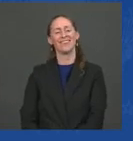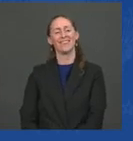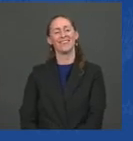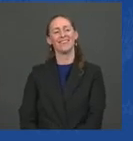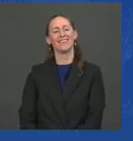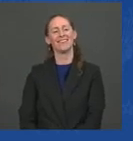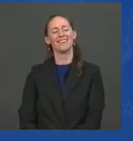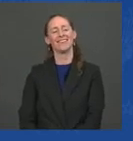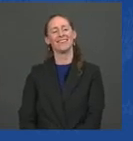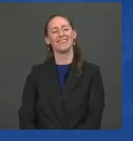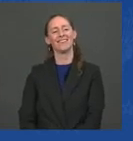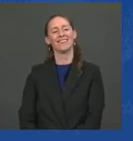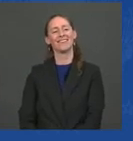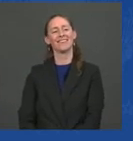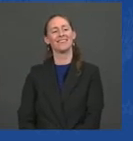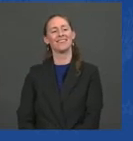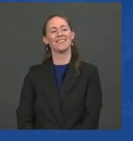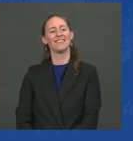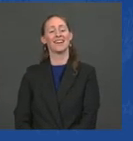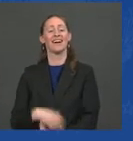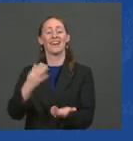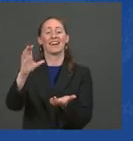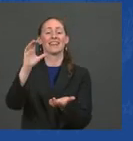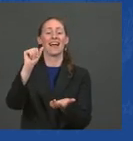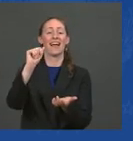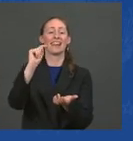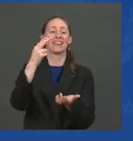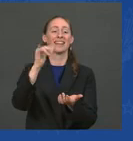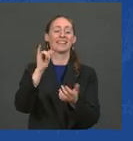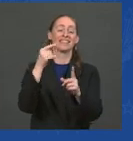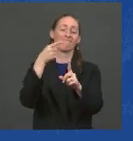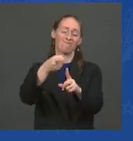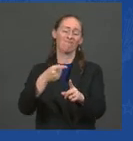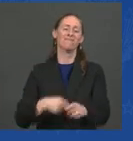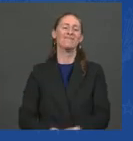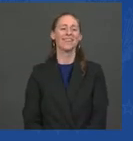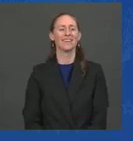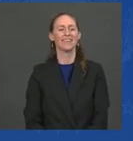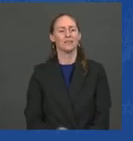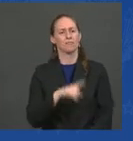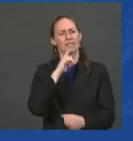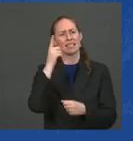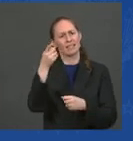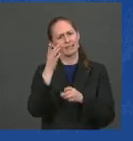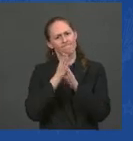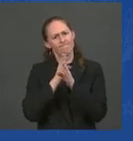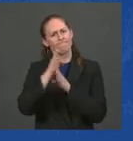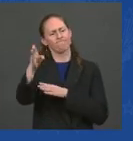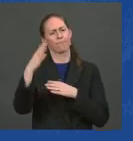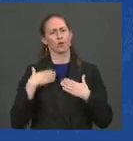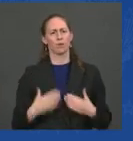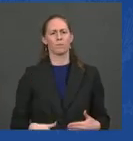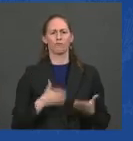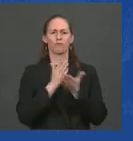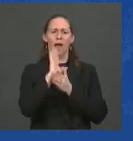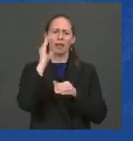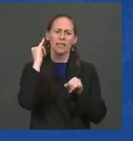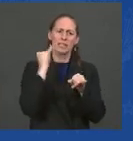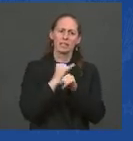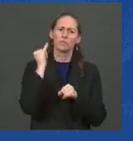And Kathy Leibel at the director of HRI, the Human Rights Institute. Again, it's a great team you put together making this